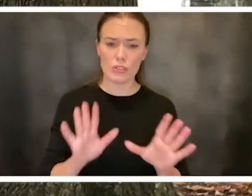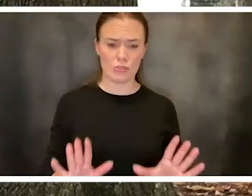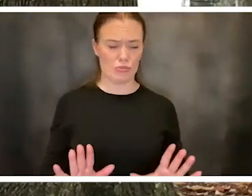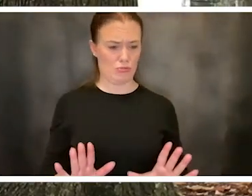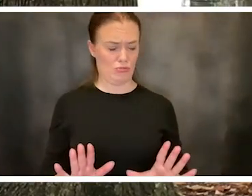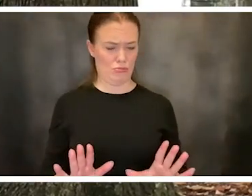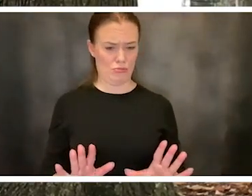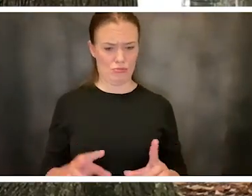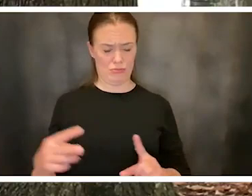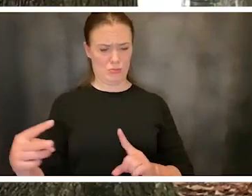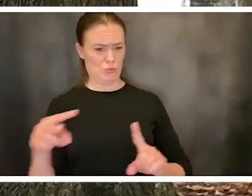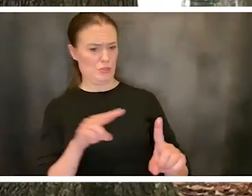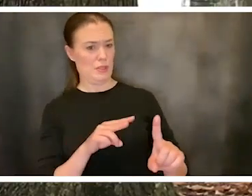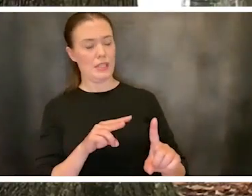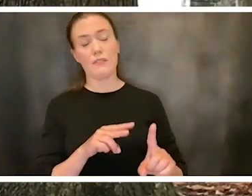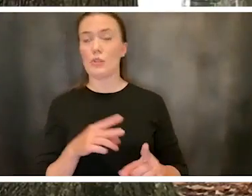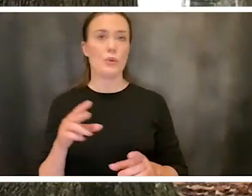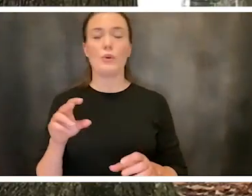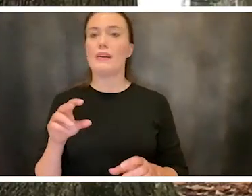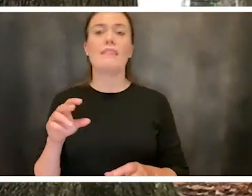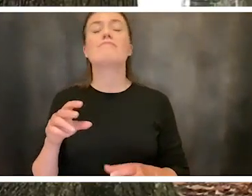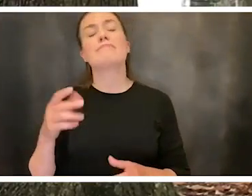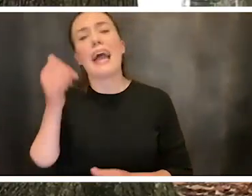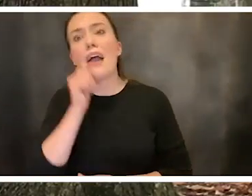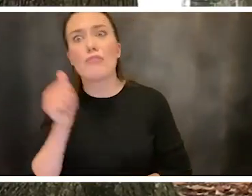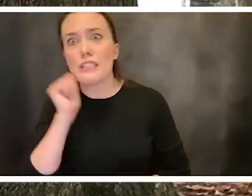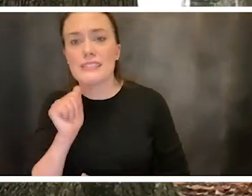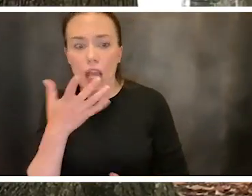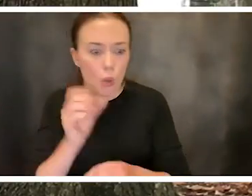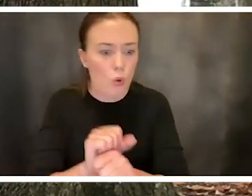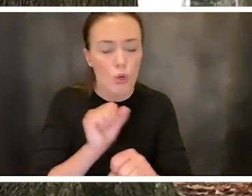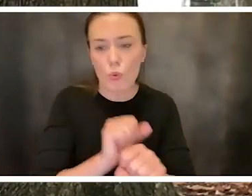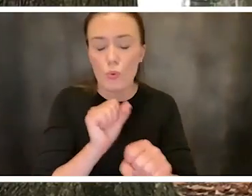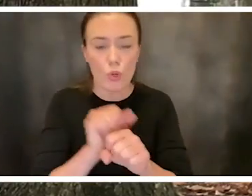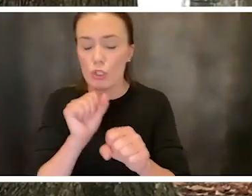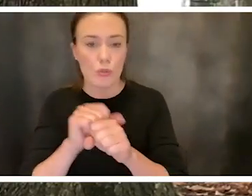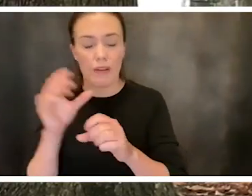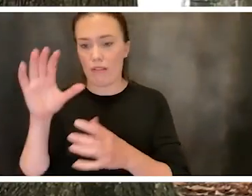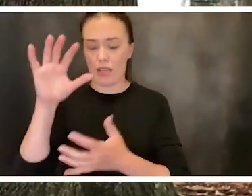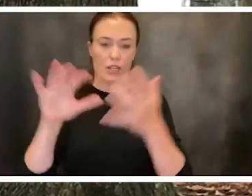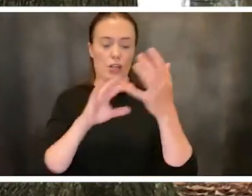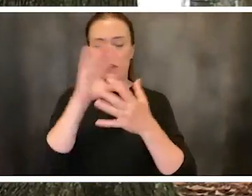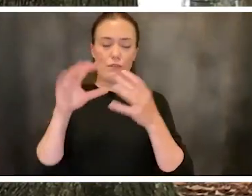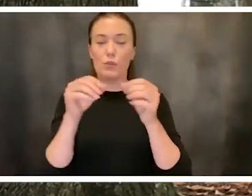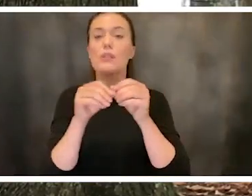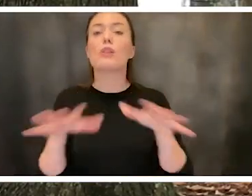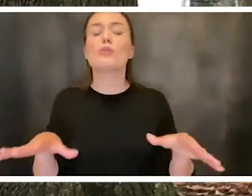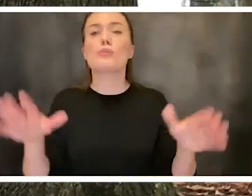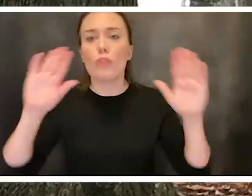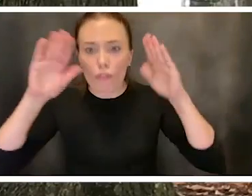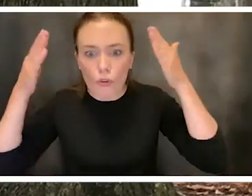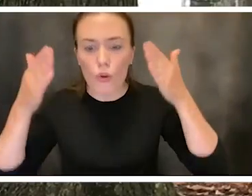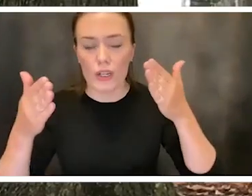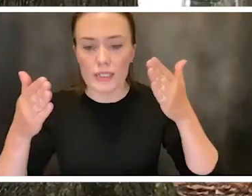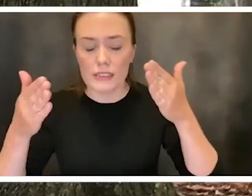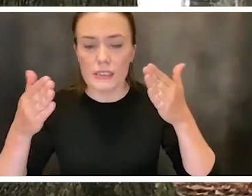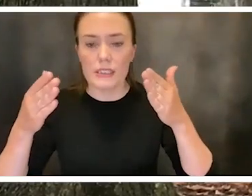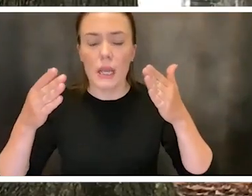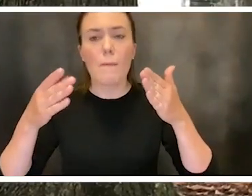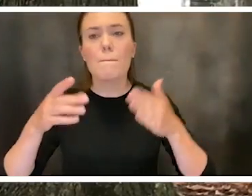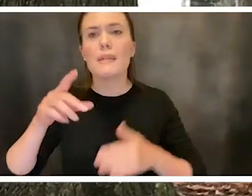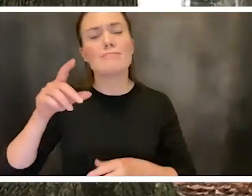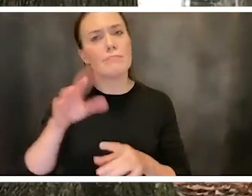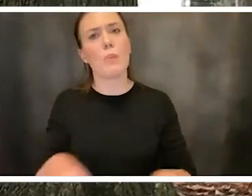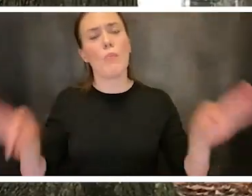imagined in day to day, kind of lose a sense of what you're doing or where you're going. But to do that regular step back and go, what are my customers' needs? What are my patrons'